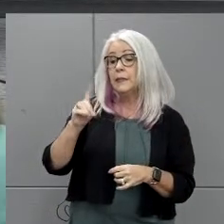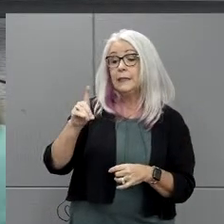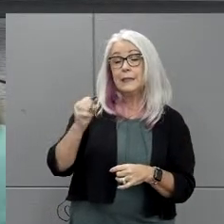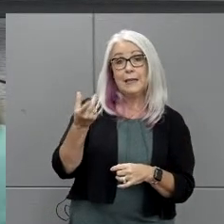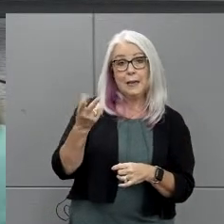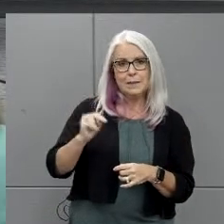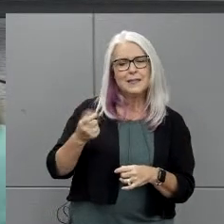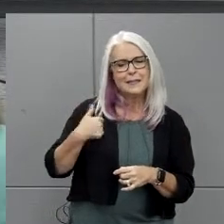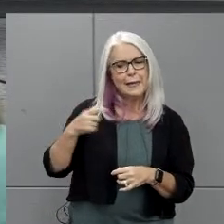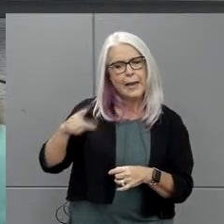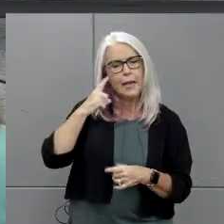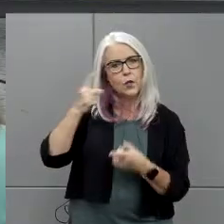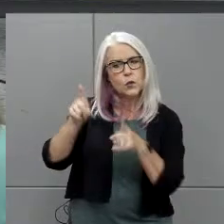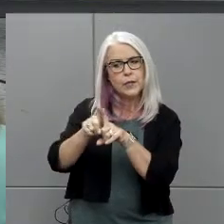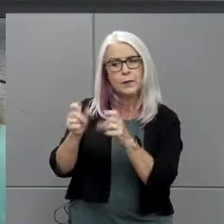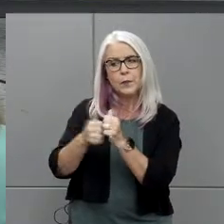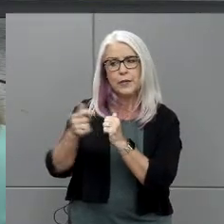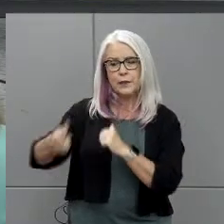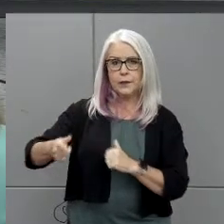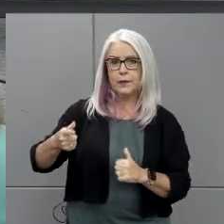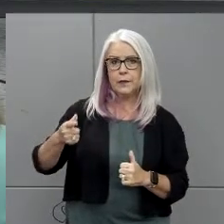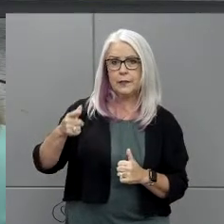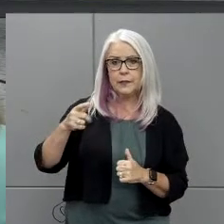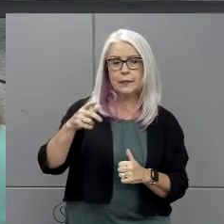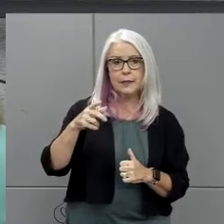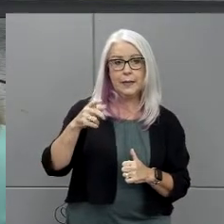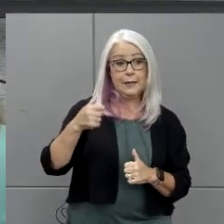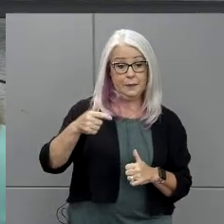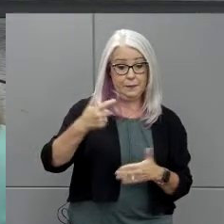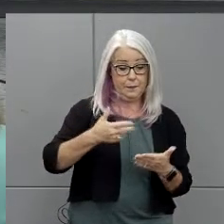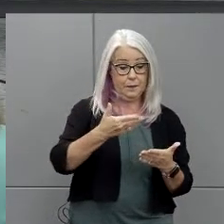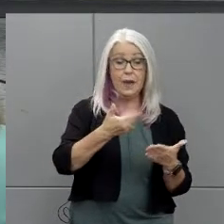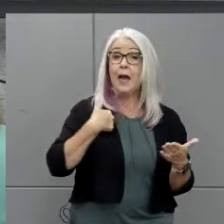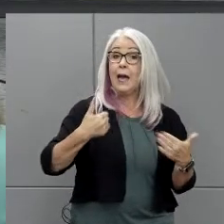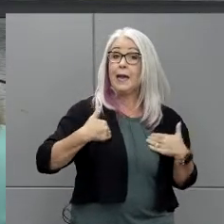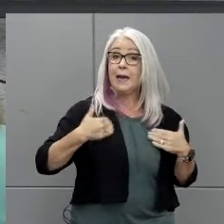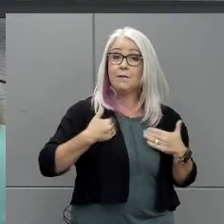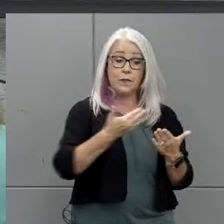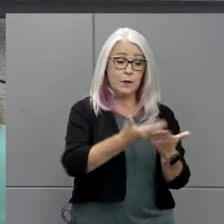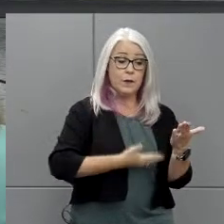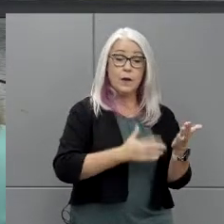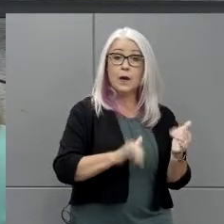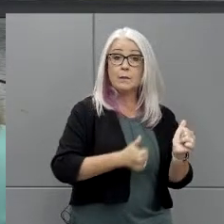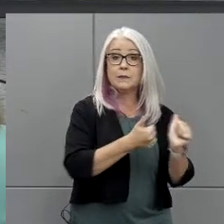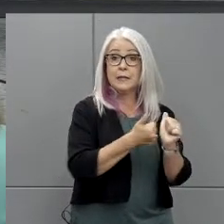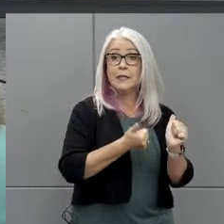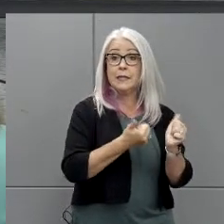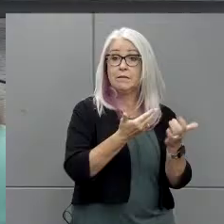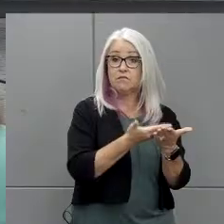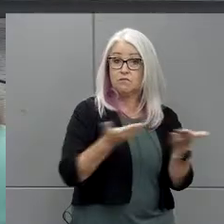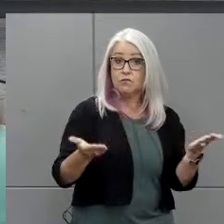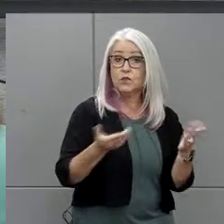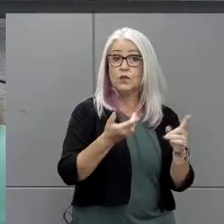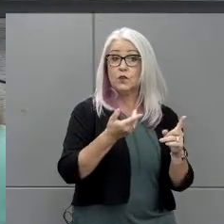the things I have written down. This is the updated version of the contract, correct?